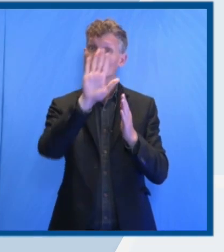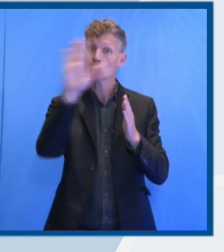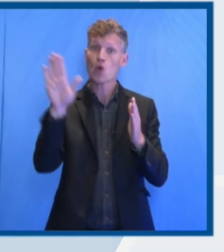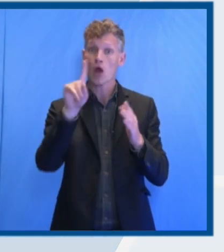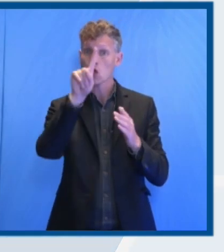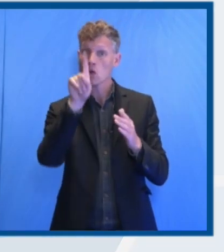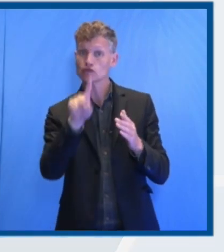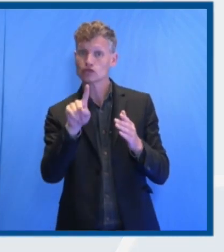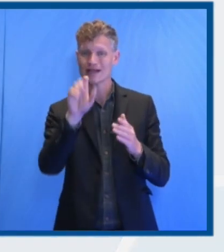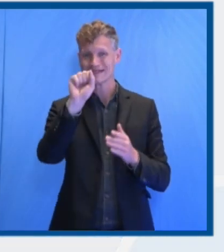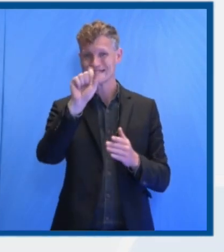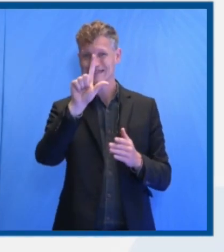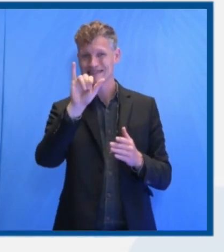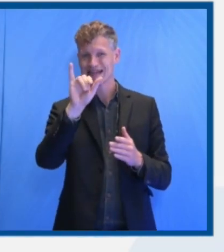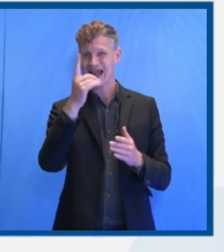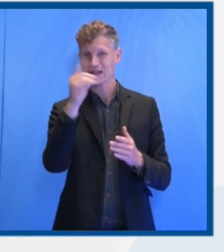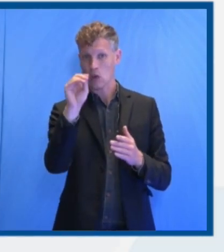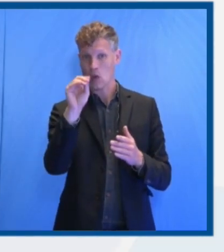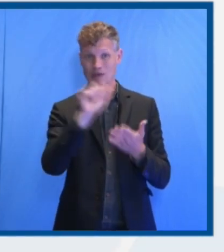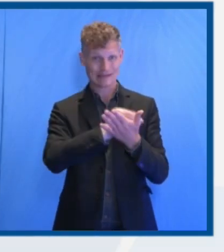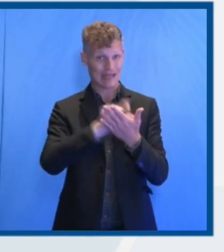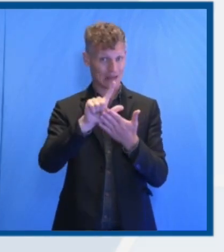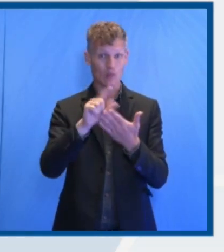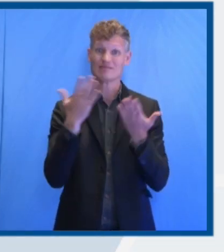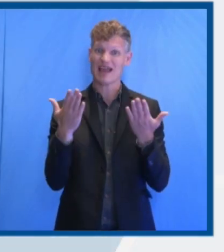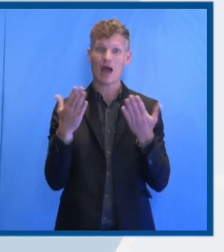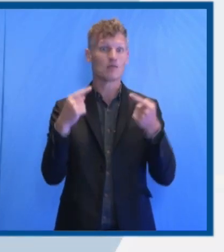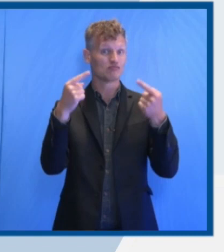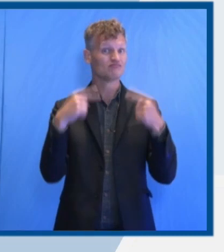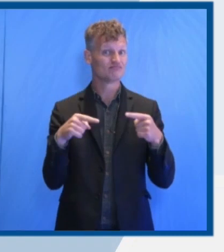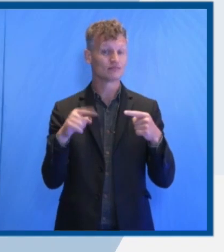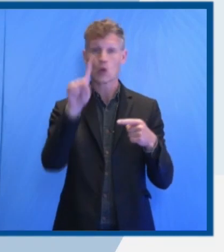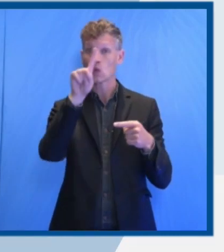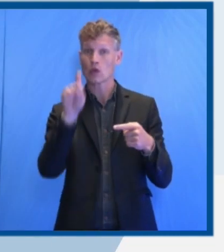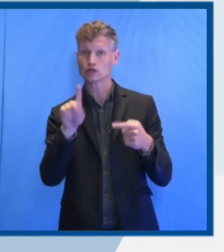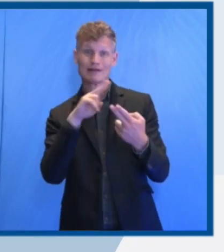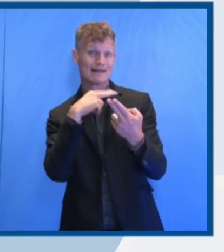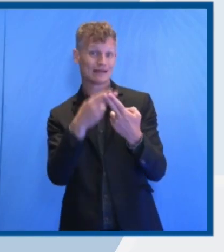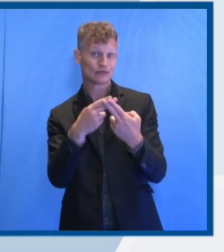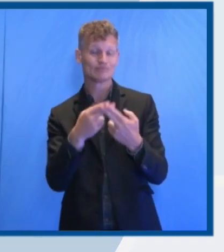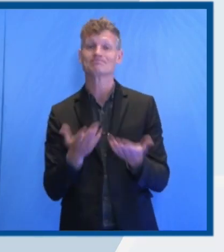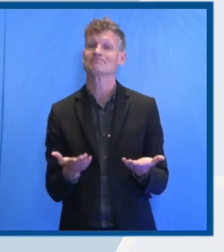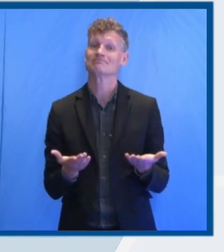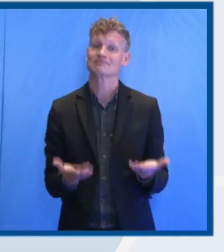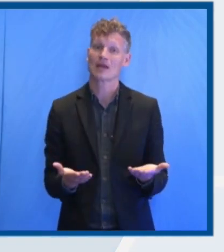moving on to the question and answer session. At this point in time, I would want to